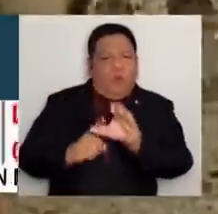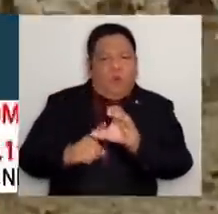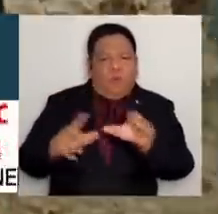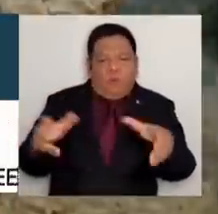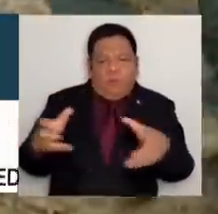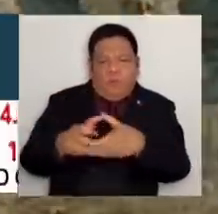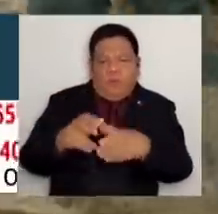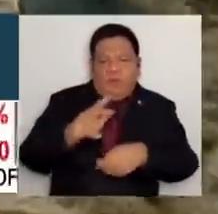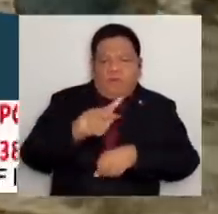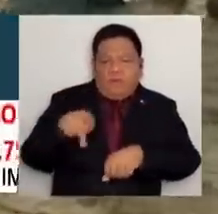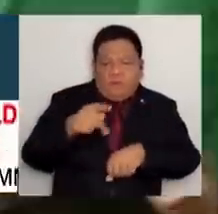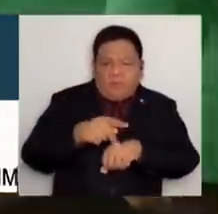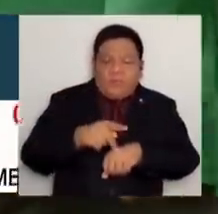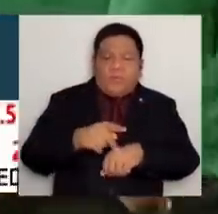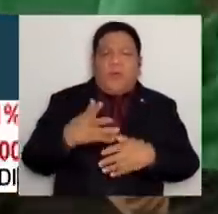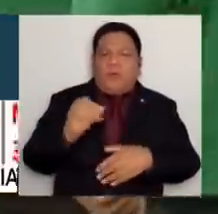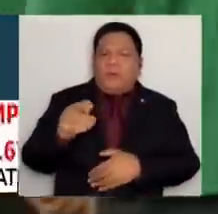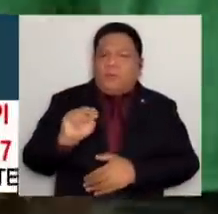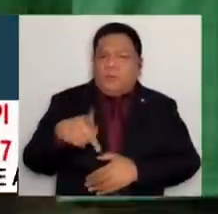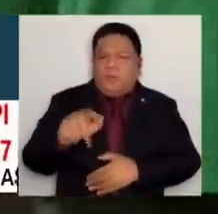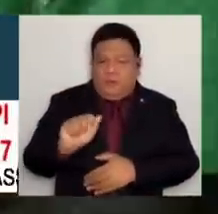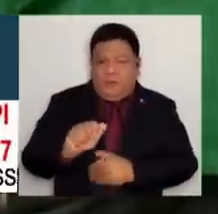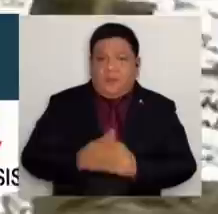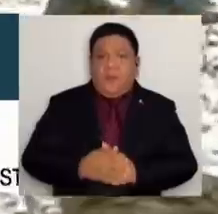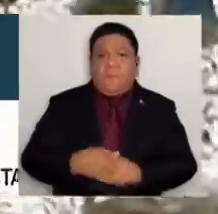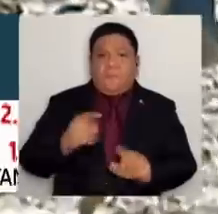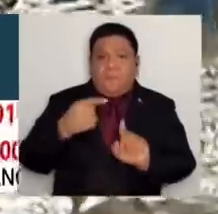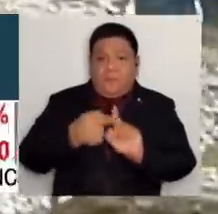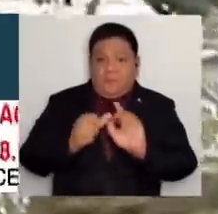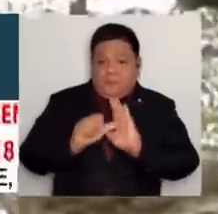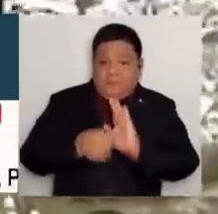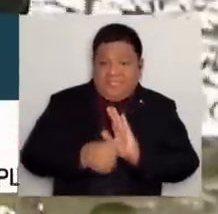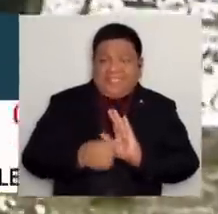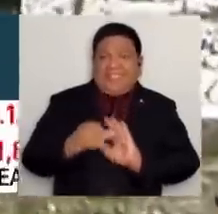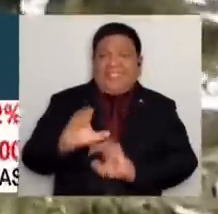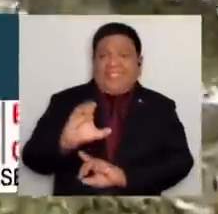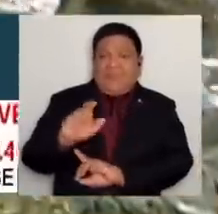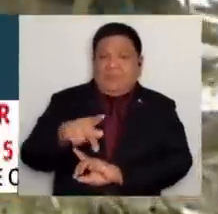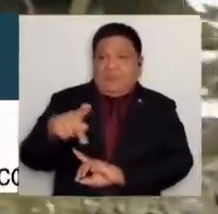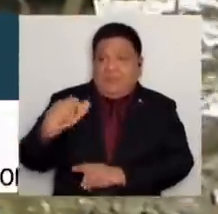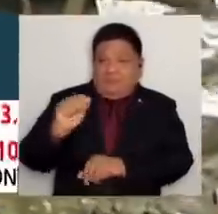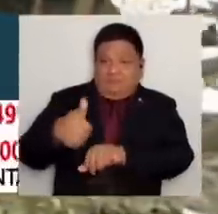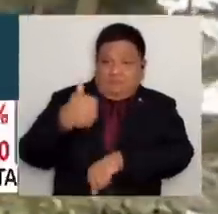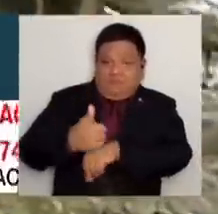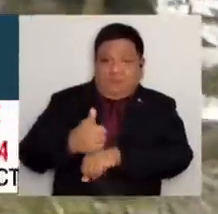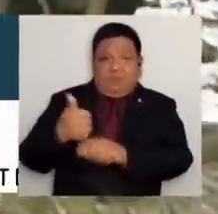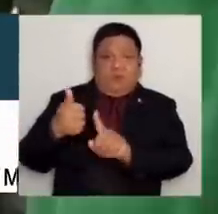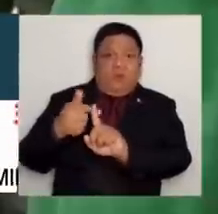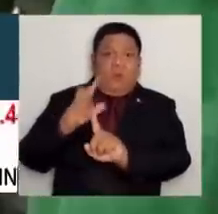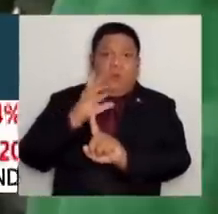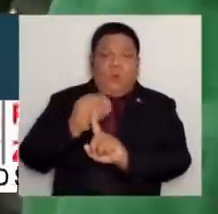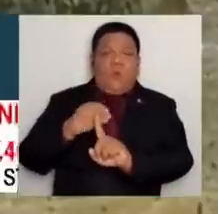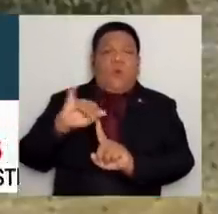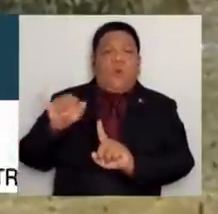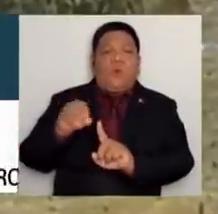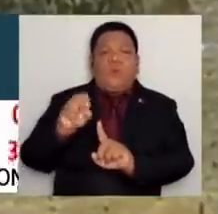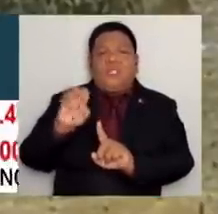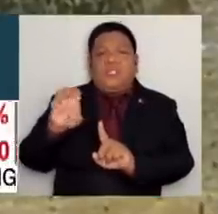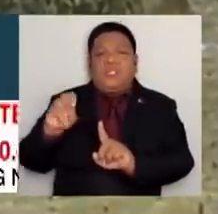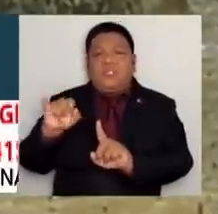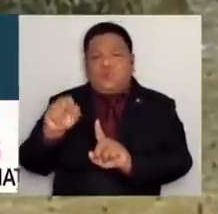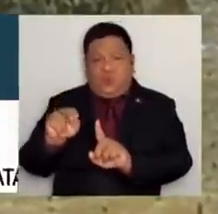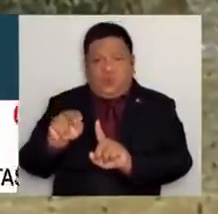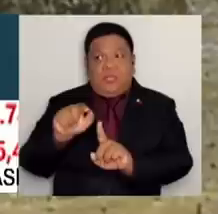Philippines and the New People's Army. It also noted CPP founder Jose Maria Sison identified the CPP-NPA